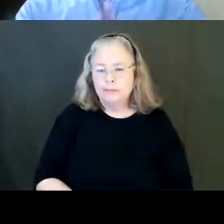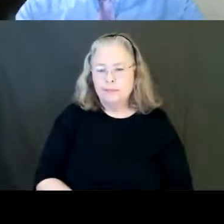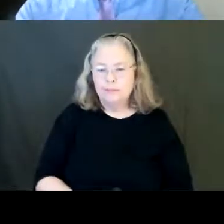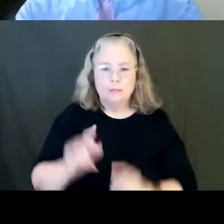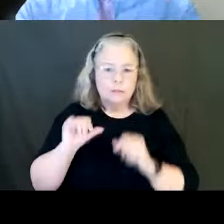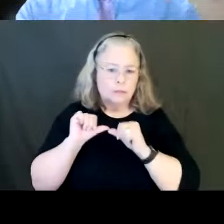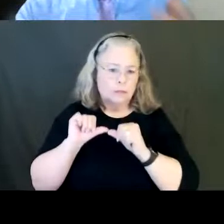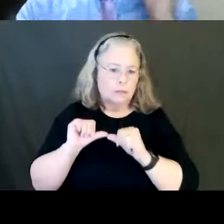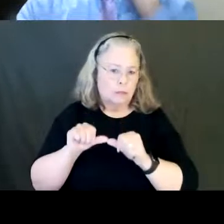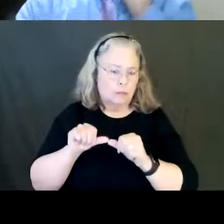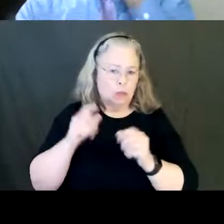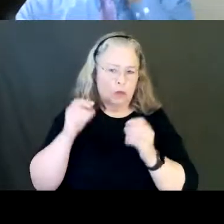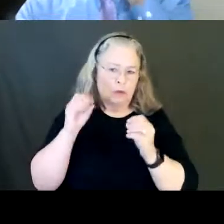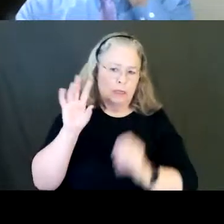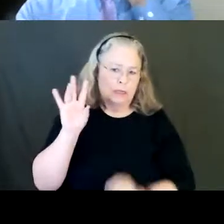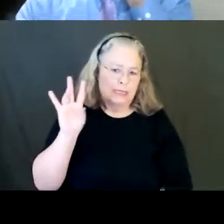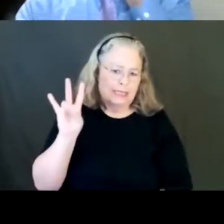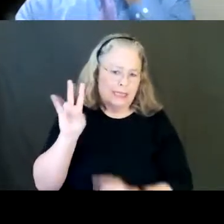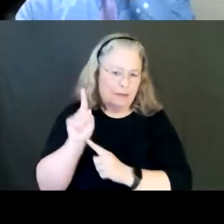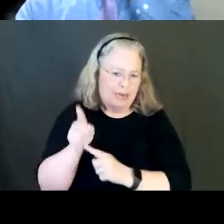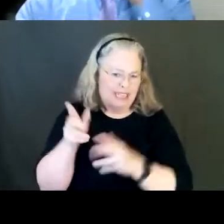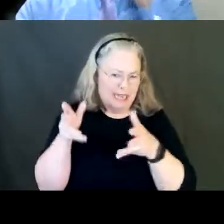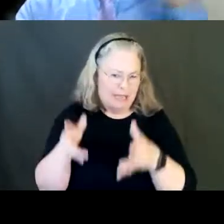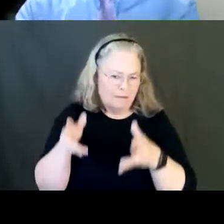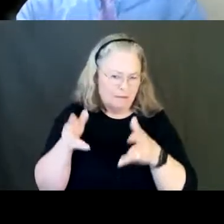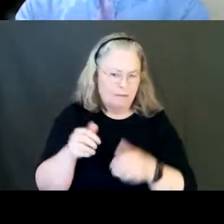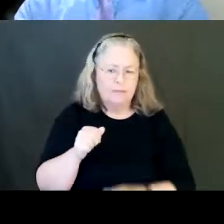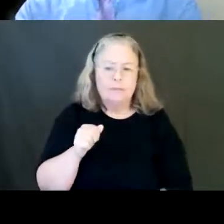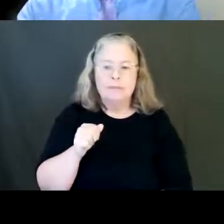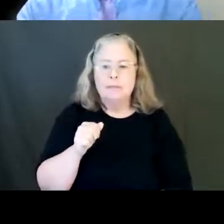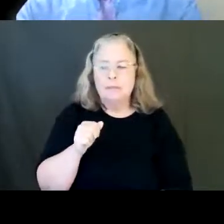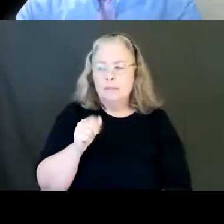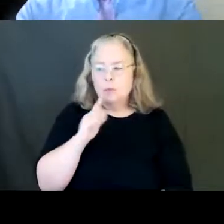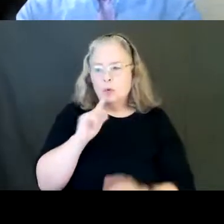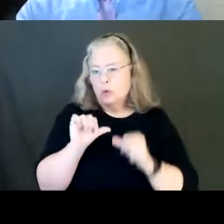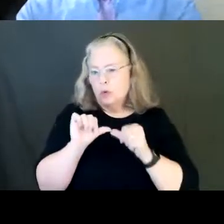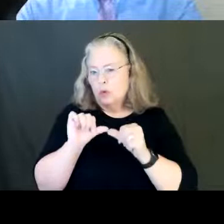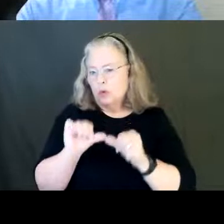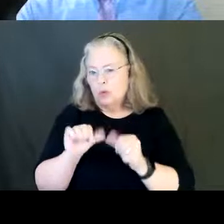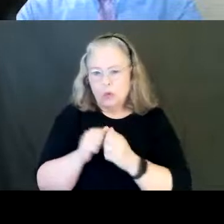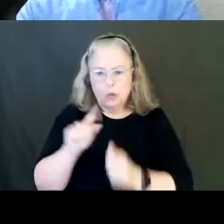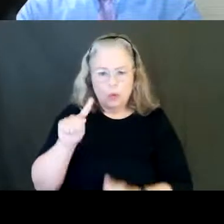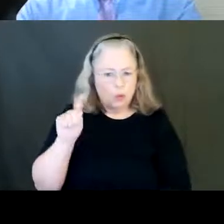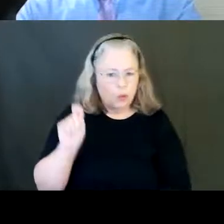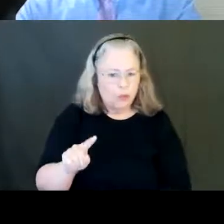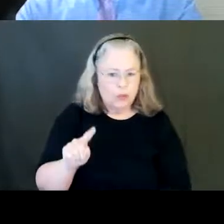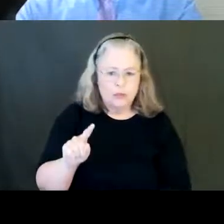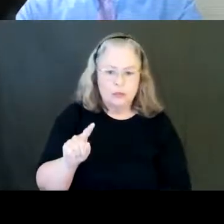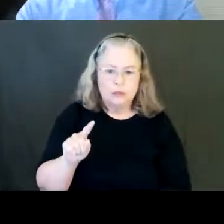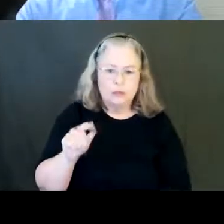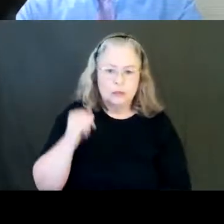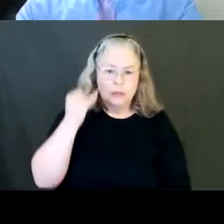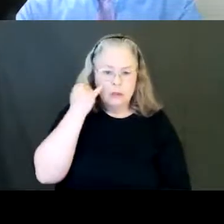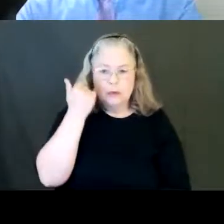Continuing along, looks like we have about 7 minutes. And so we'll continue with the questions. If anyone on